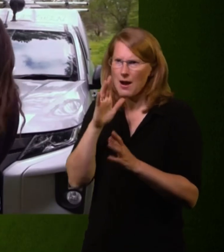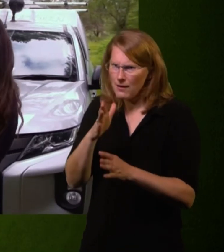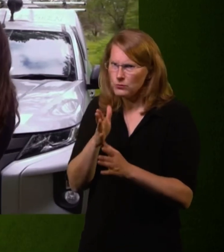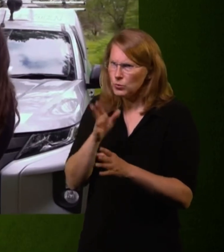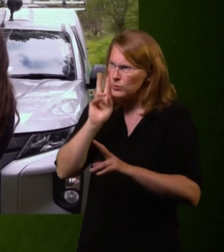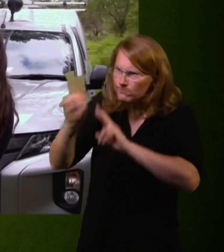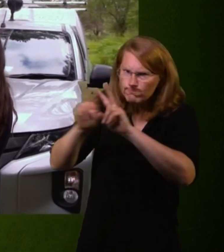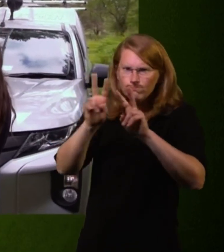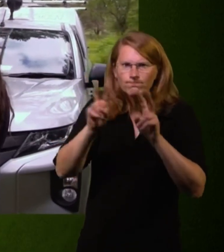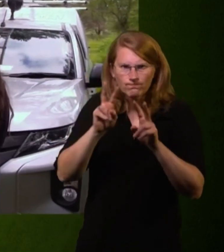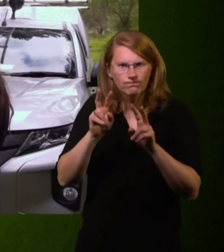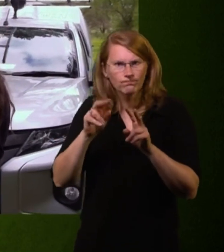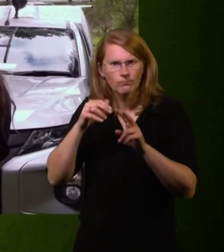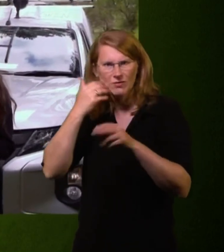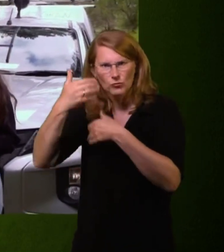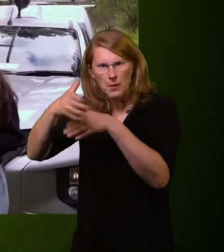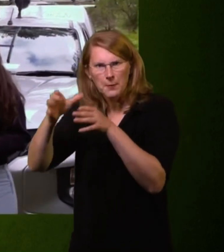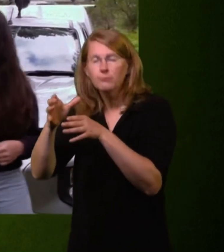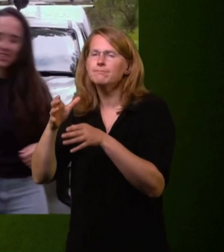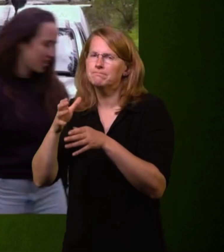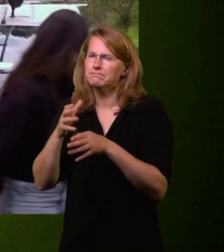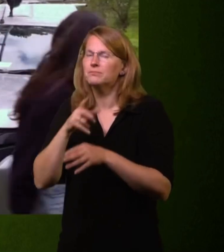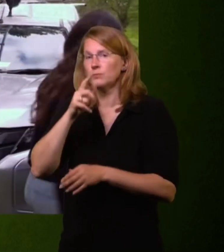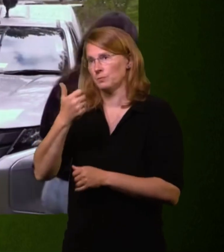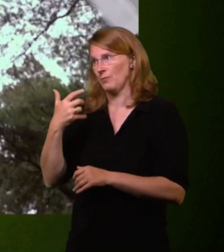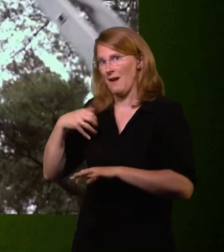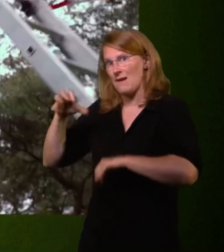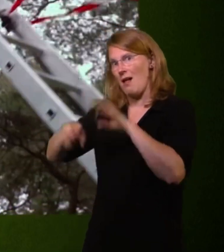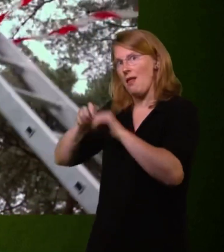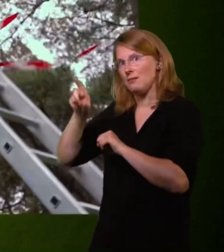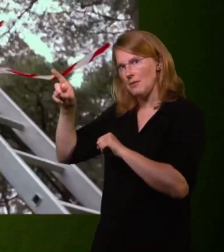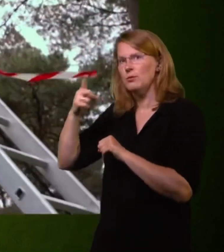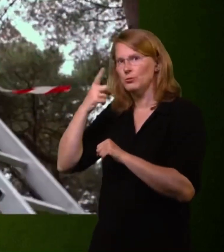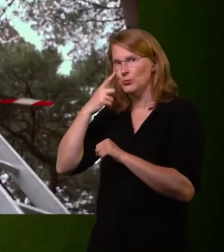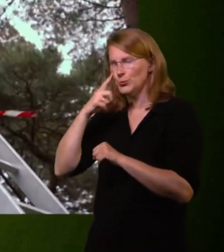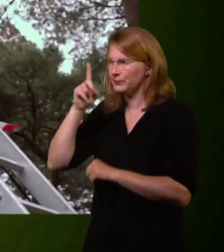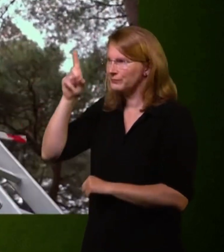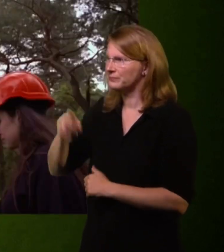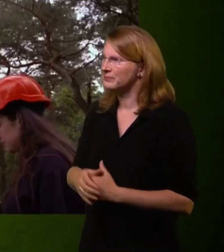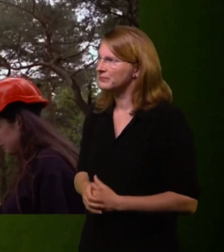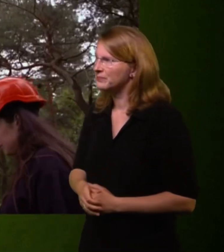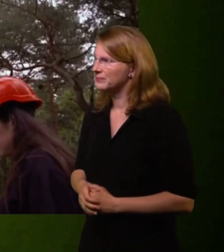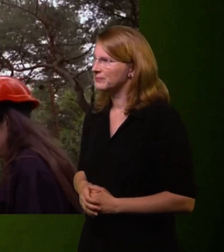see if anyone's home? Yeah, let's get the ladder and get sorted out. All right, let's go. Right, let's have a look.